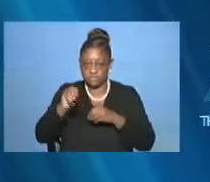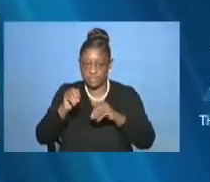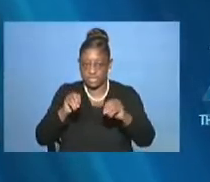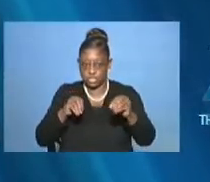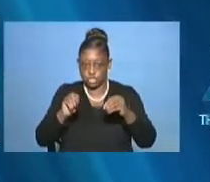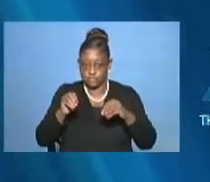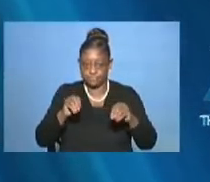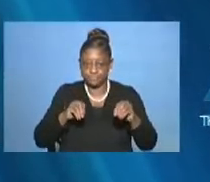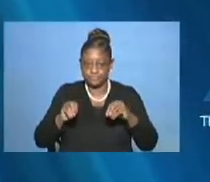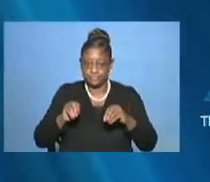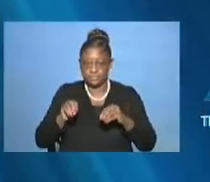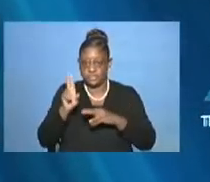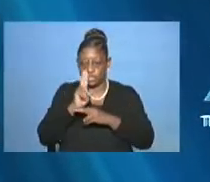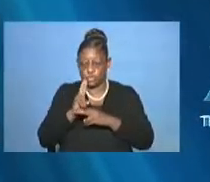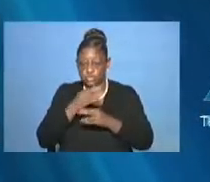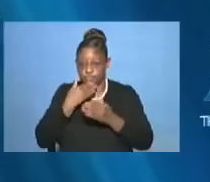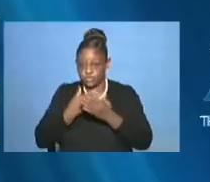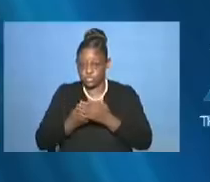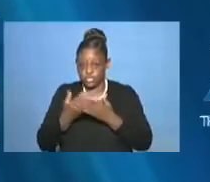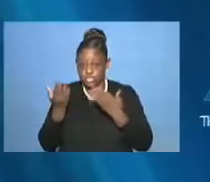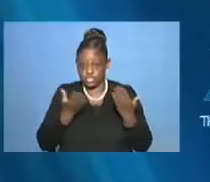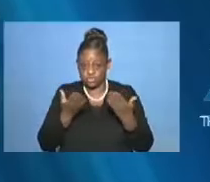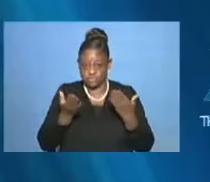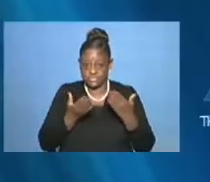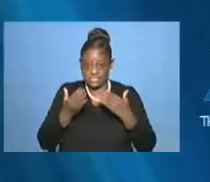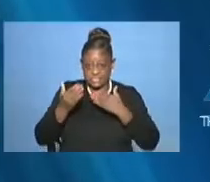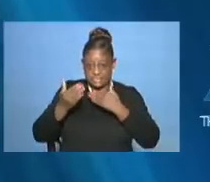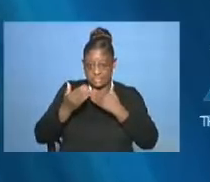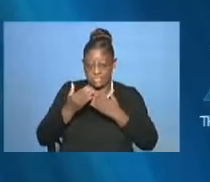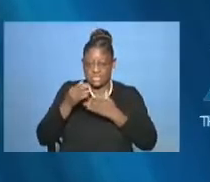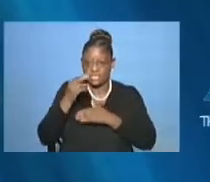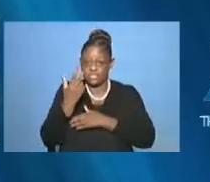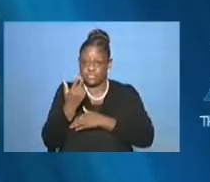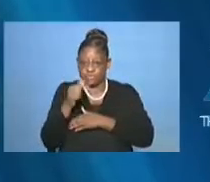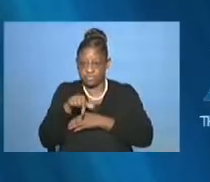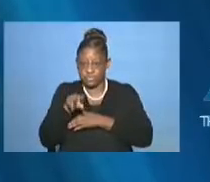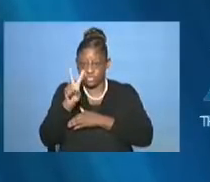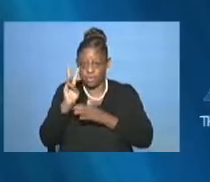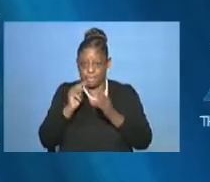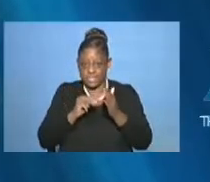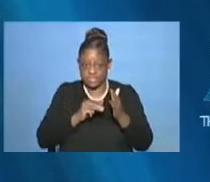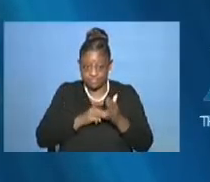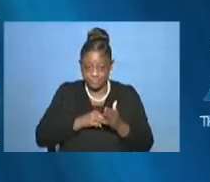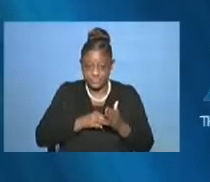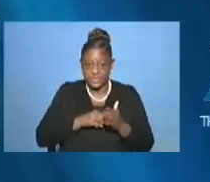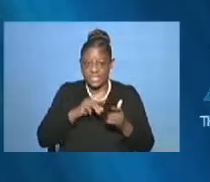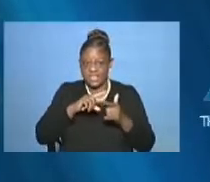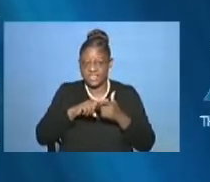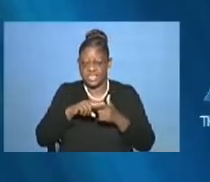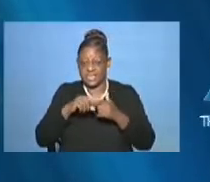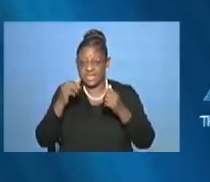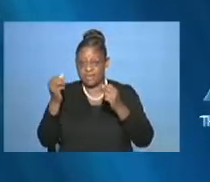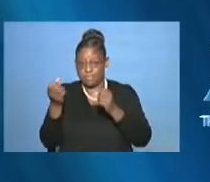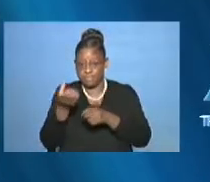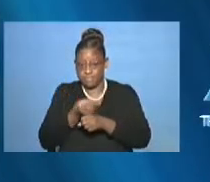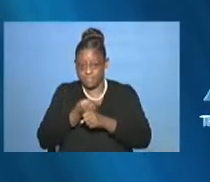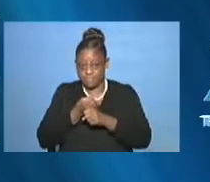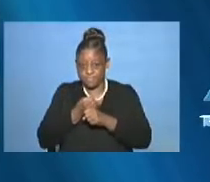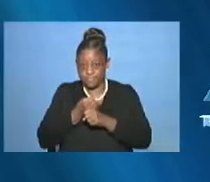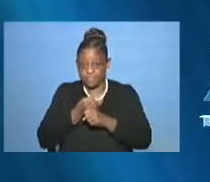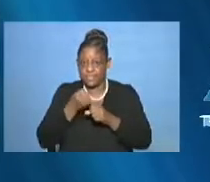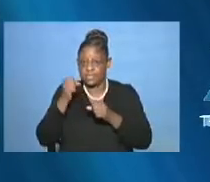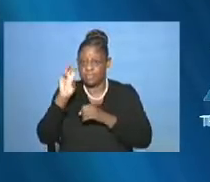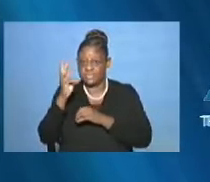developments, spending on the use of goods and services narrowed by $13.2 million and subsidies tightened by $16.7